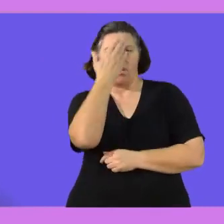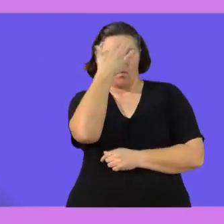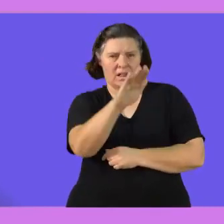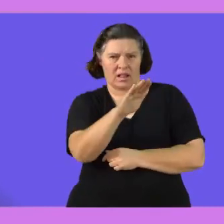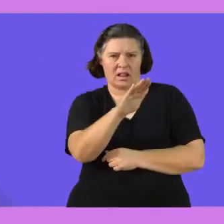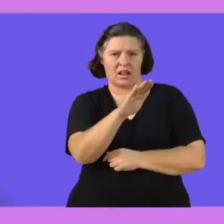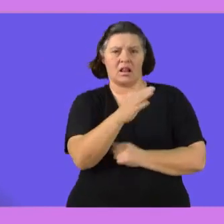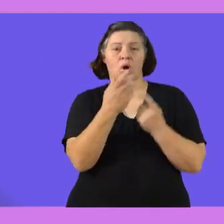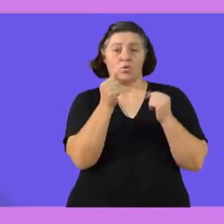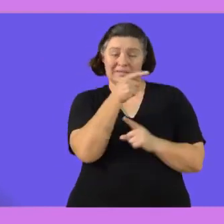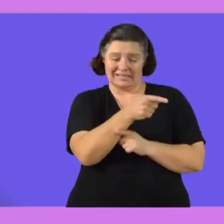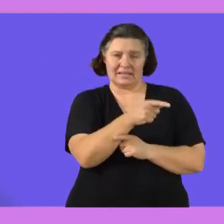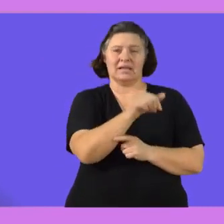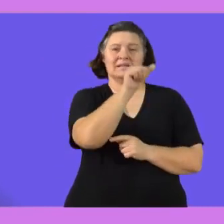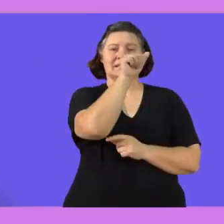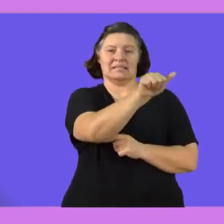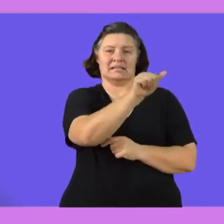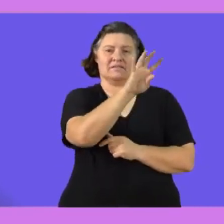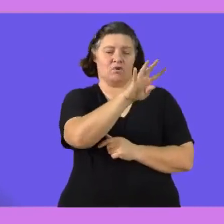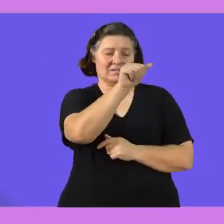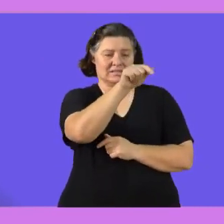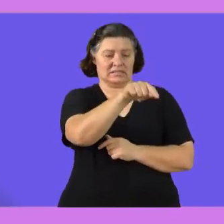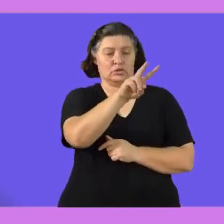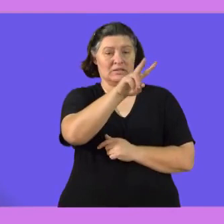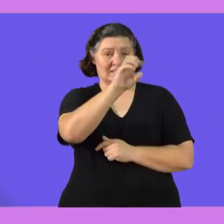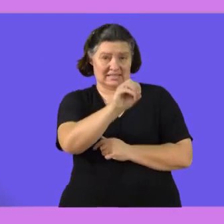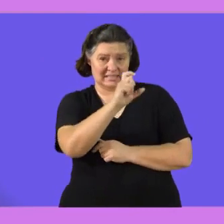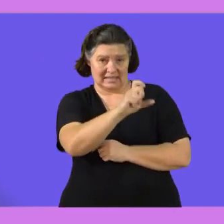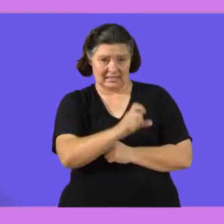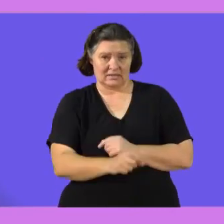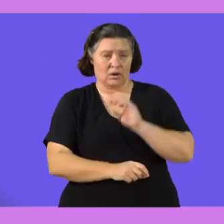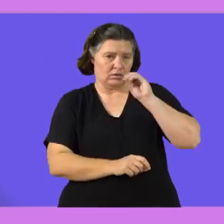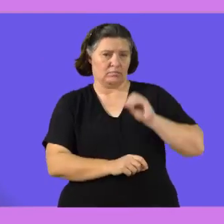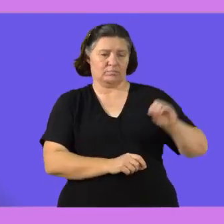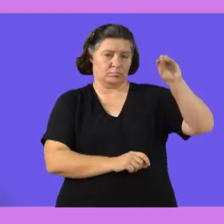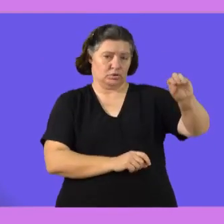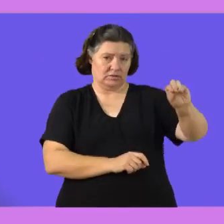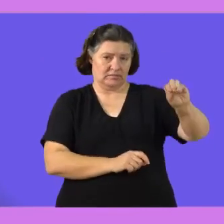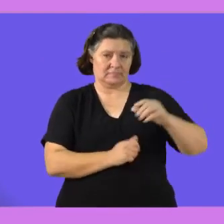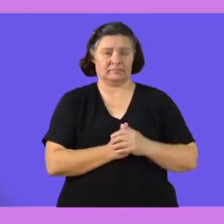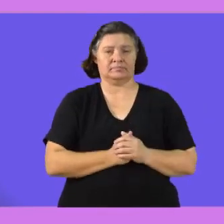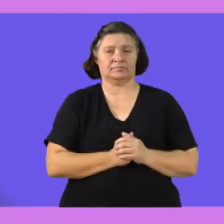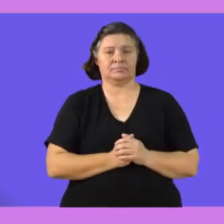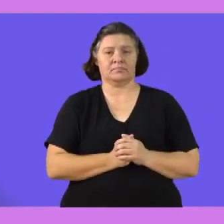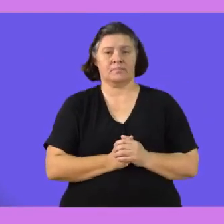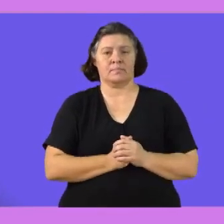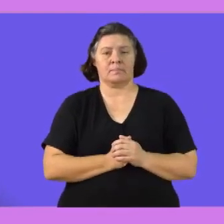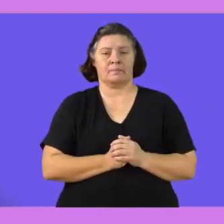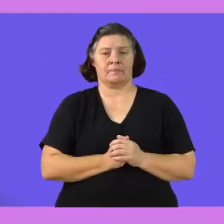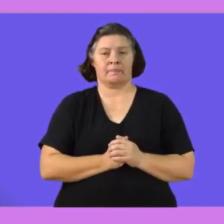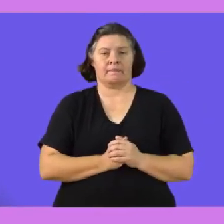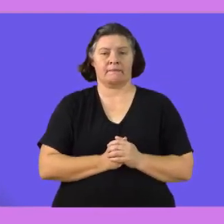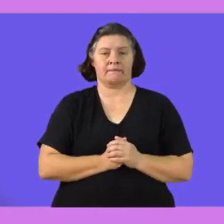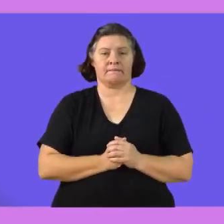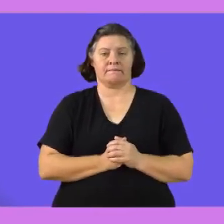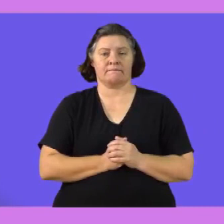know the cost for this bill is 646 rand and 20 cents. So I'm going to substitute it into where I see